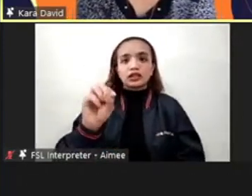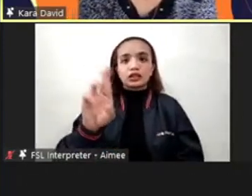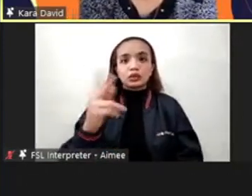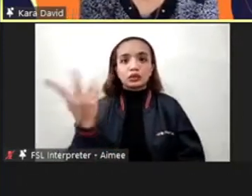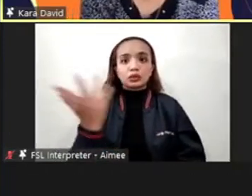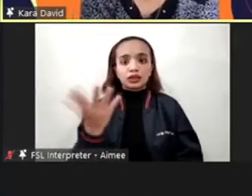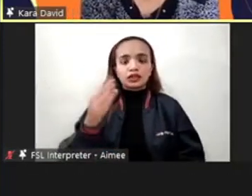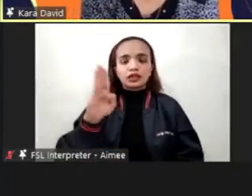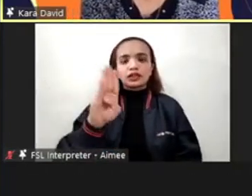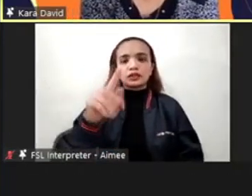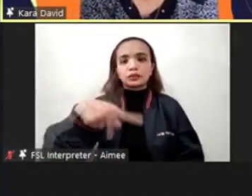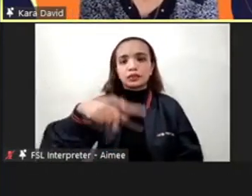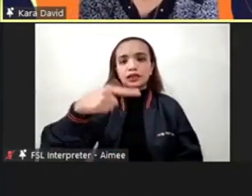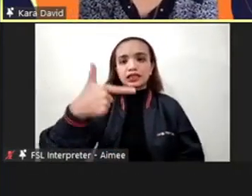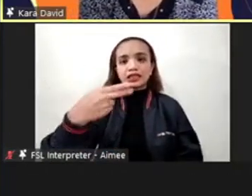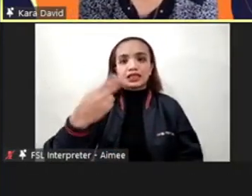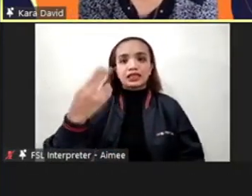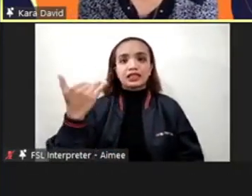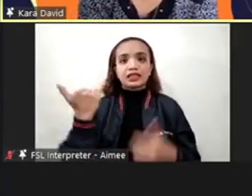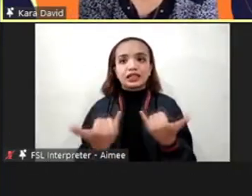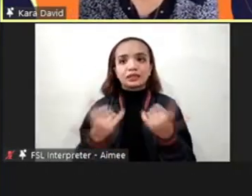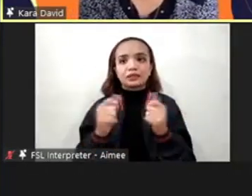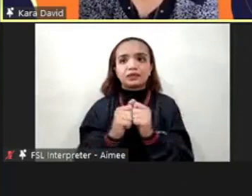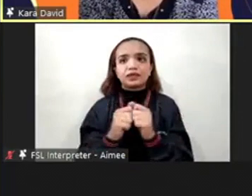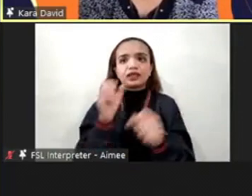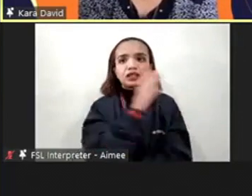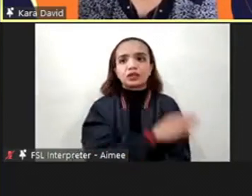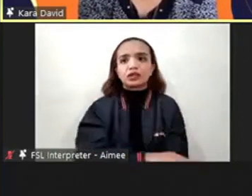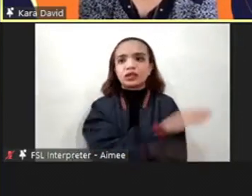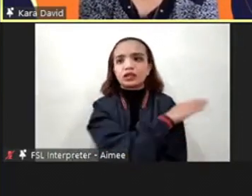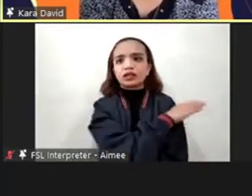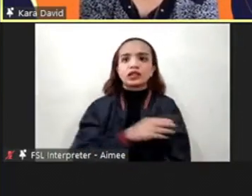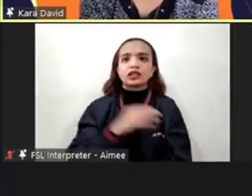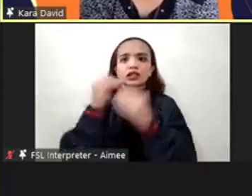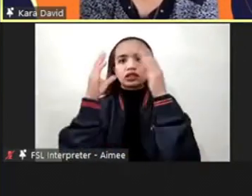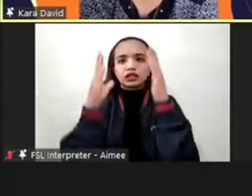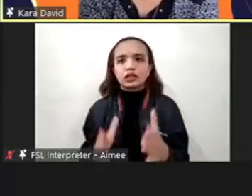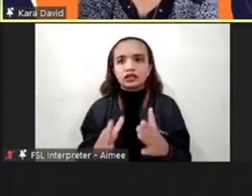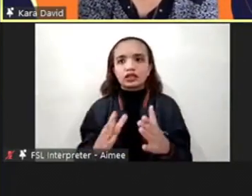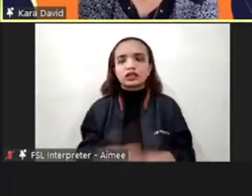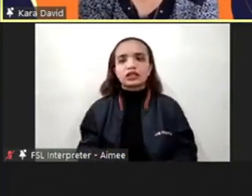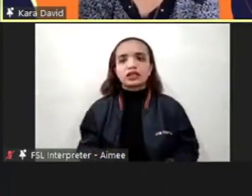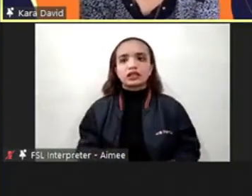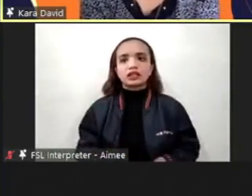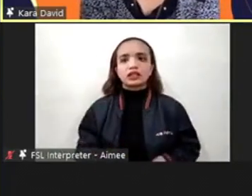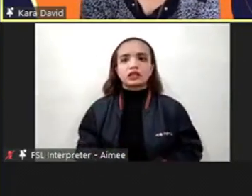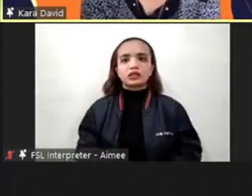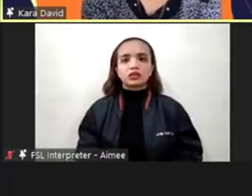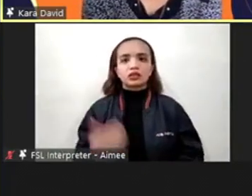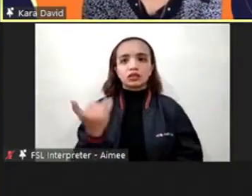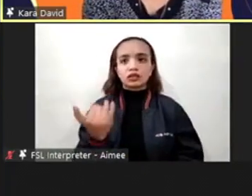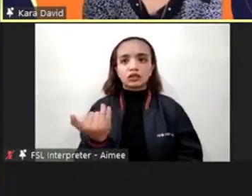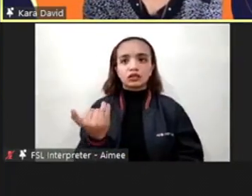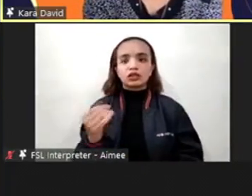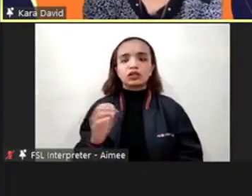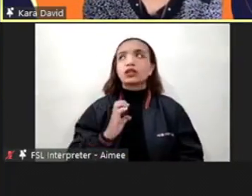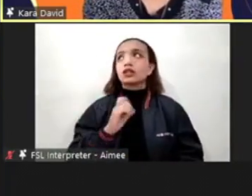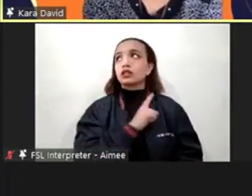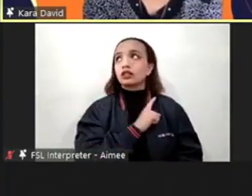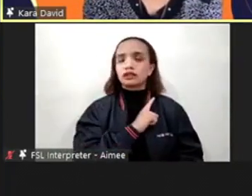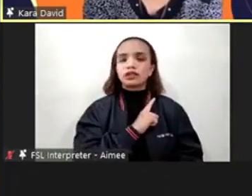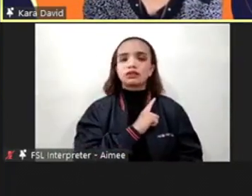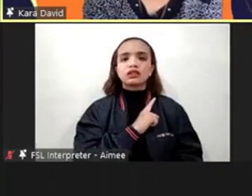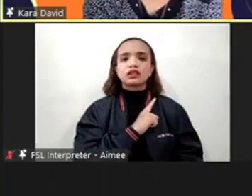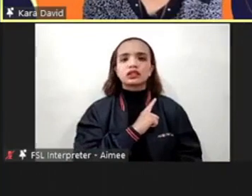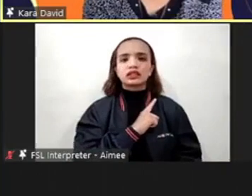and concurrently associate clinical professor of pediatrics. She is the executive director of the Child Protection